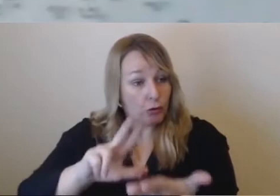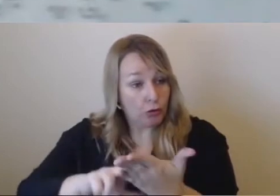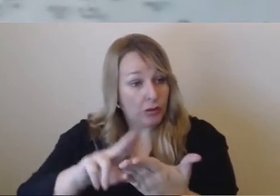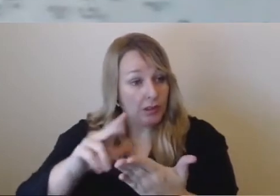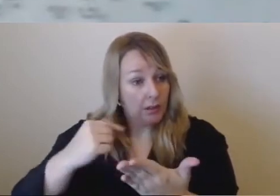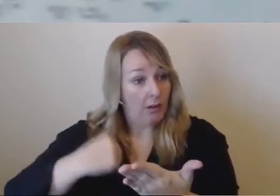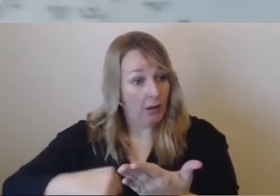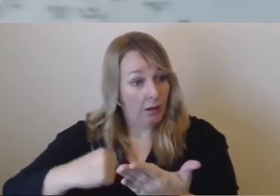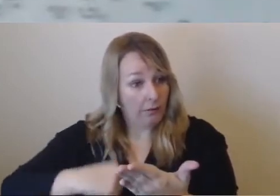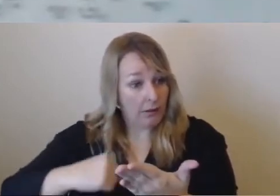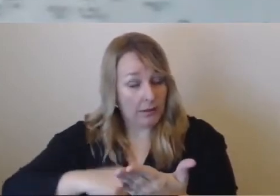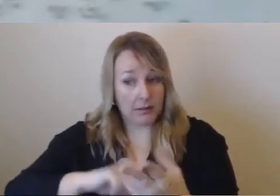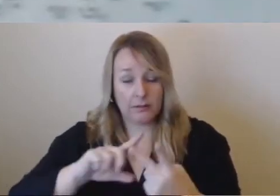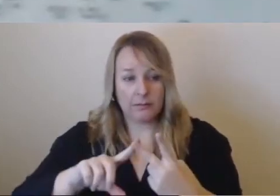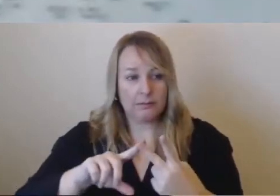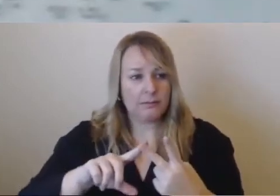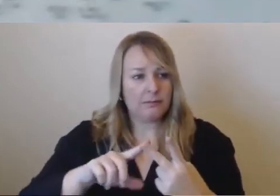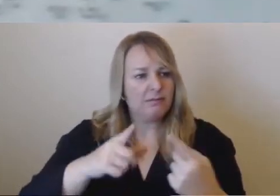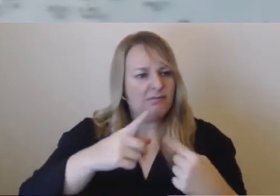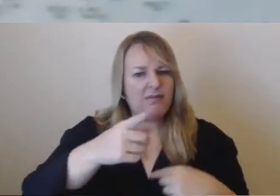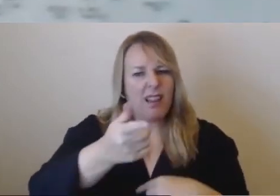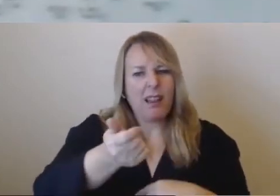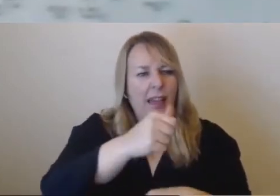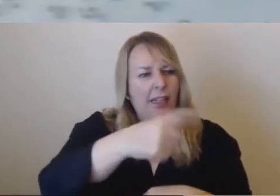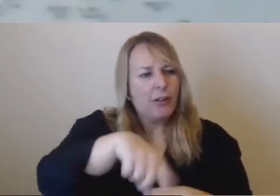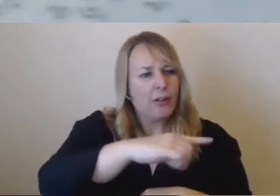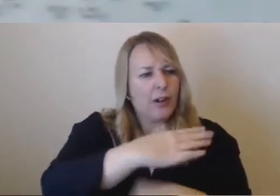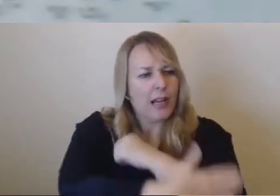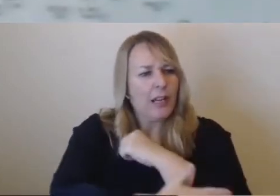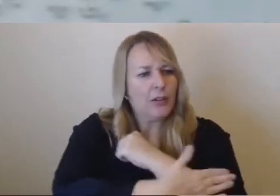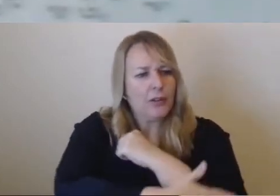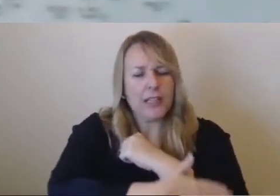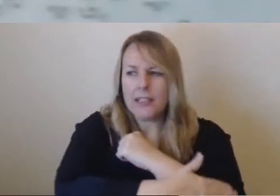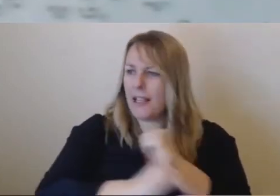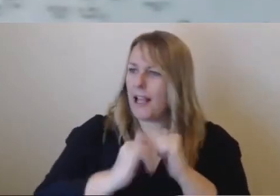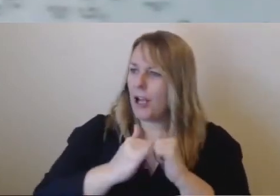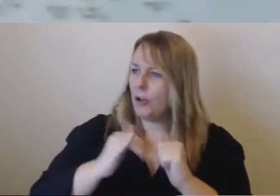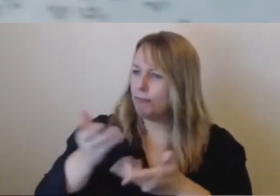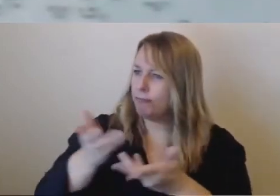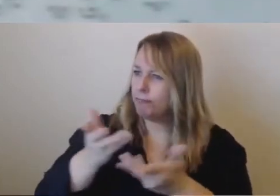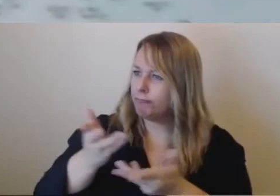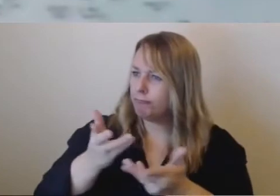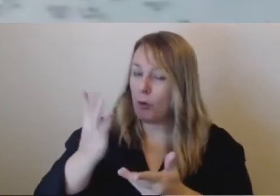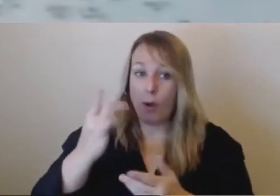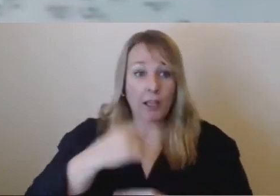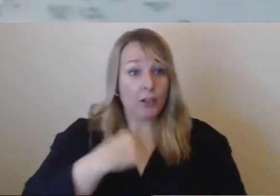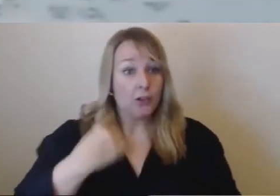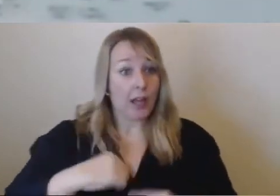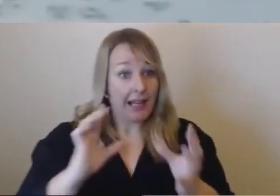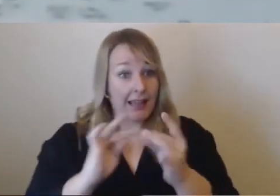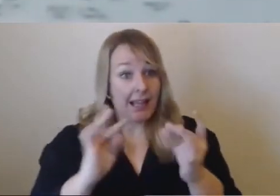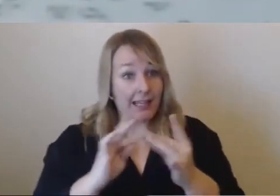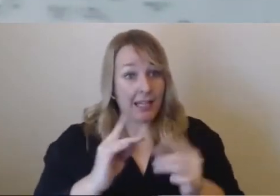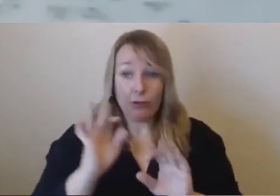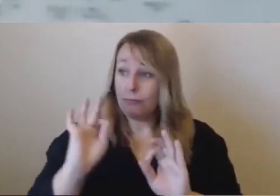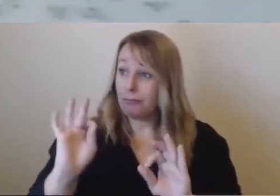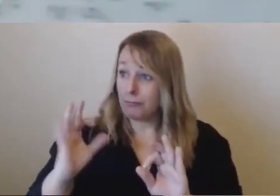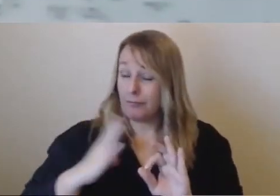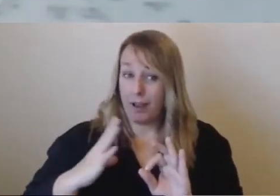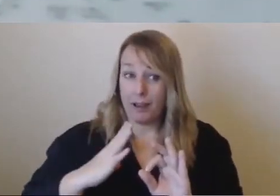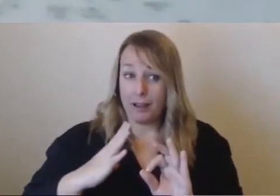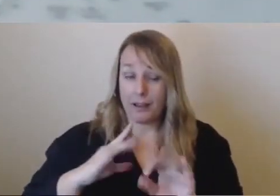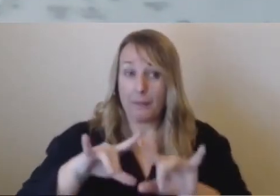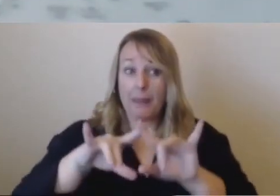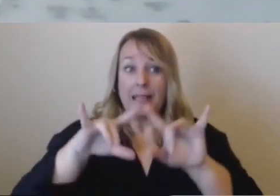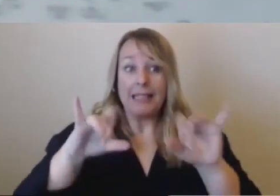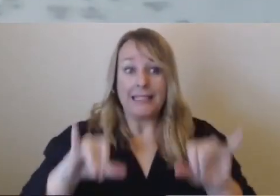how countries react to them, because they see on the one hand China saying the right things, on the other hand China has removed the